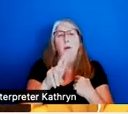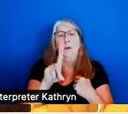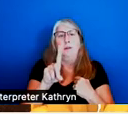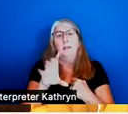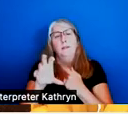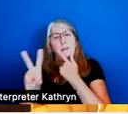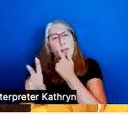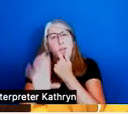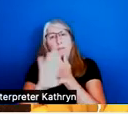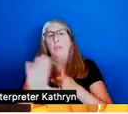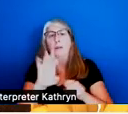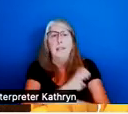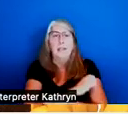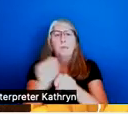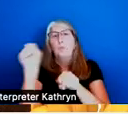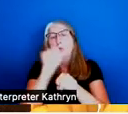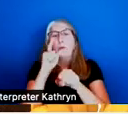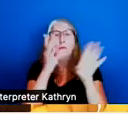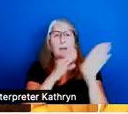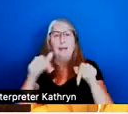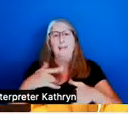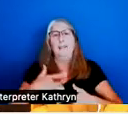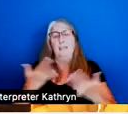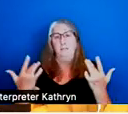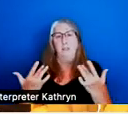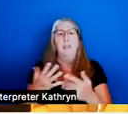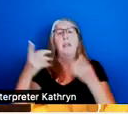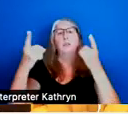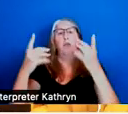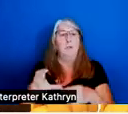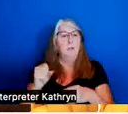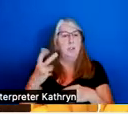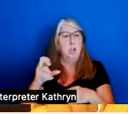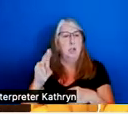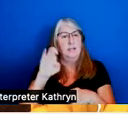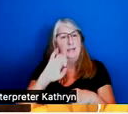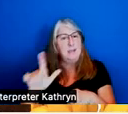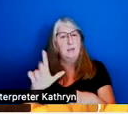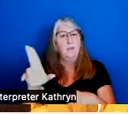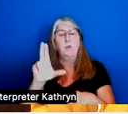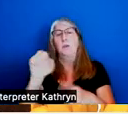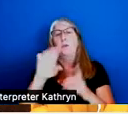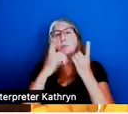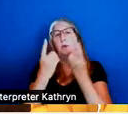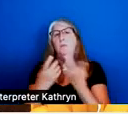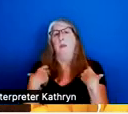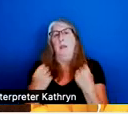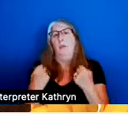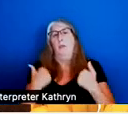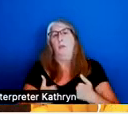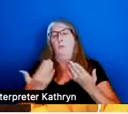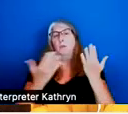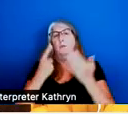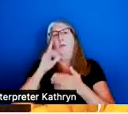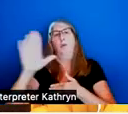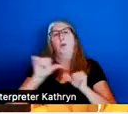in planning this event. I'm thankful to Director Chandel Dawson at FIPSA, at the U.S. Department of Health and Human Services for her unwavering